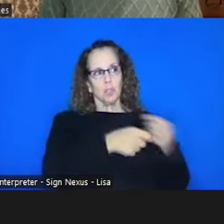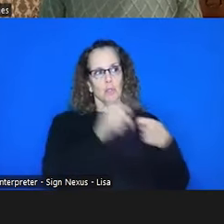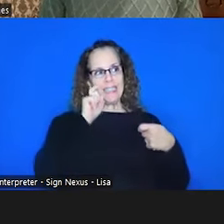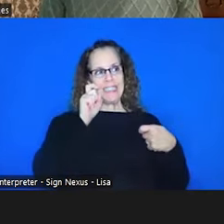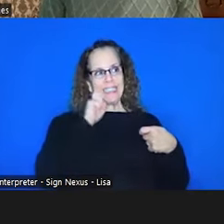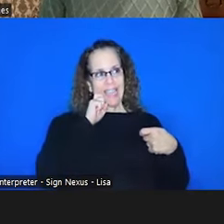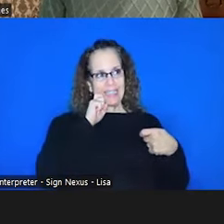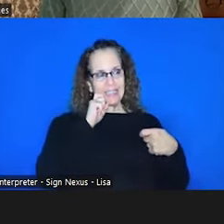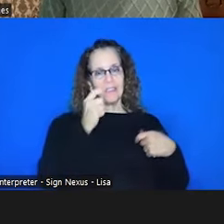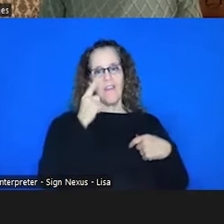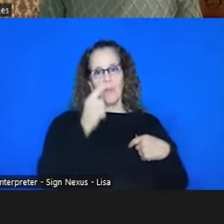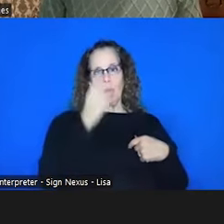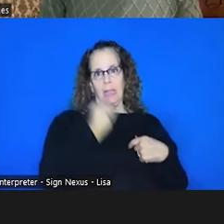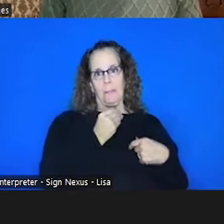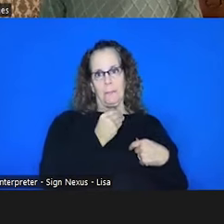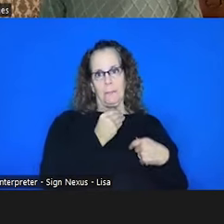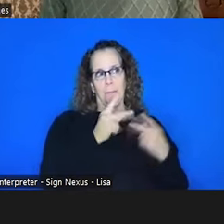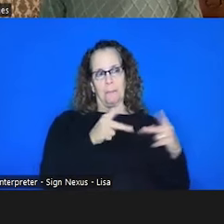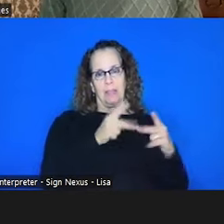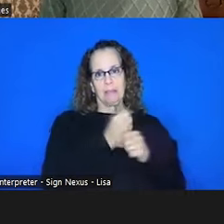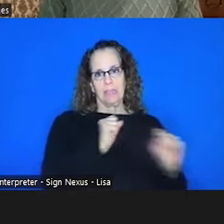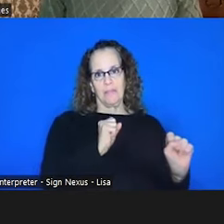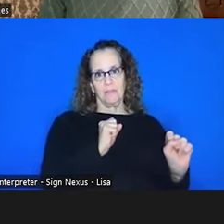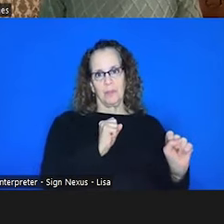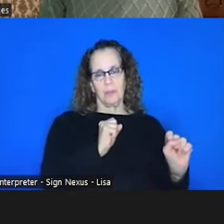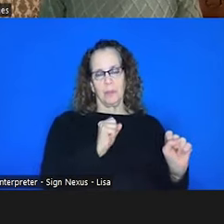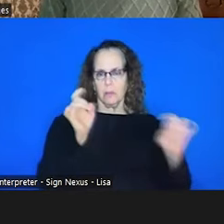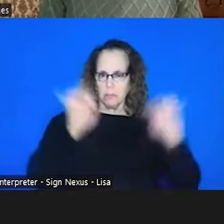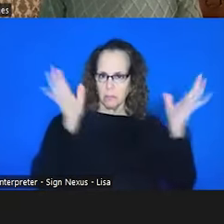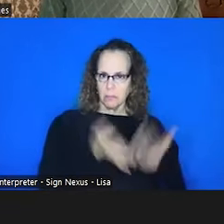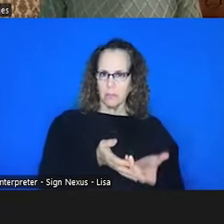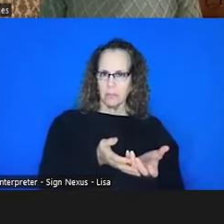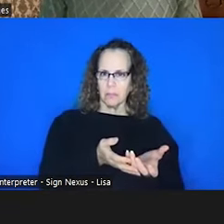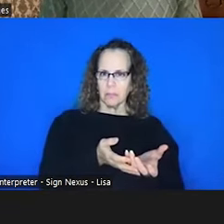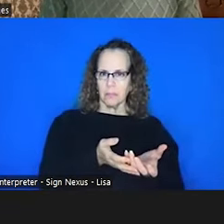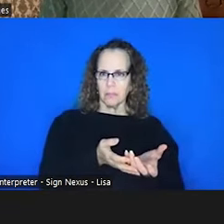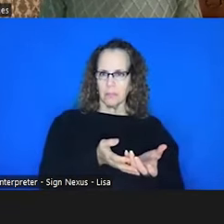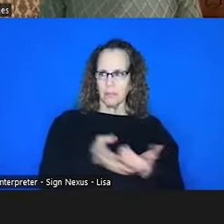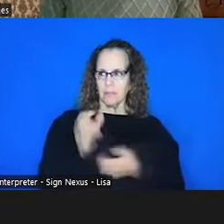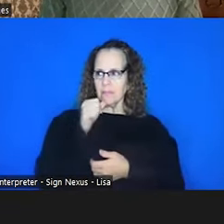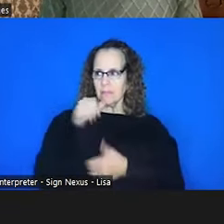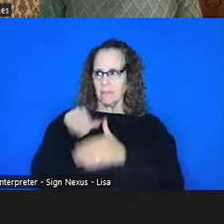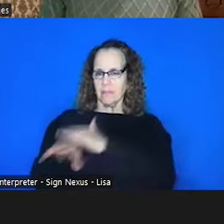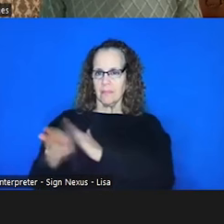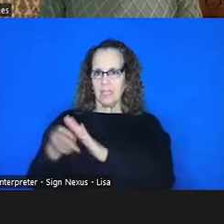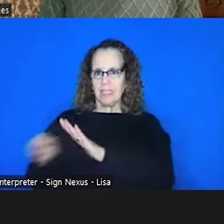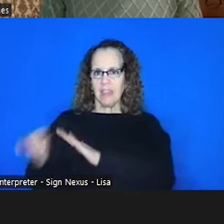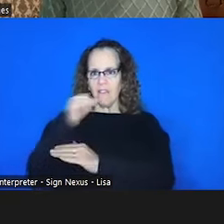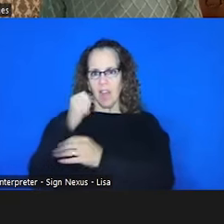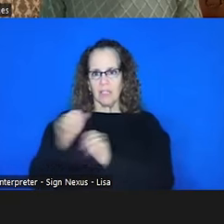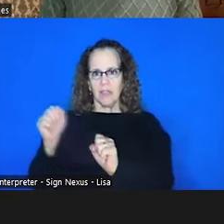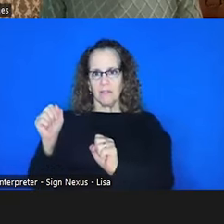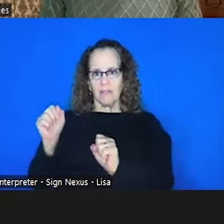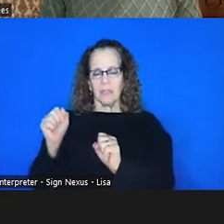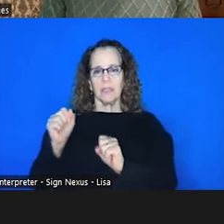which is horrific. And we, you know, Administrator Carter had been looking at this for a